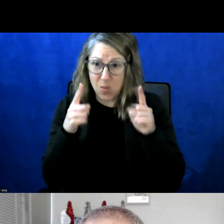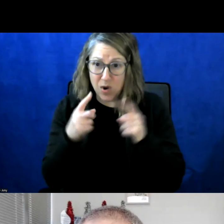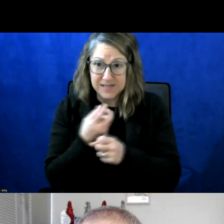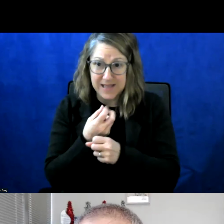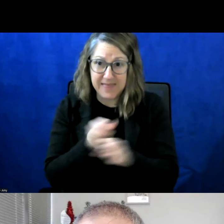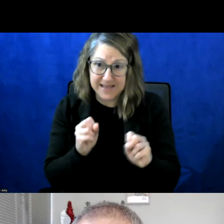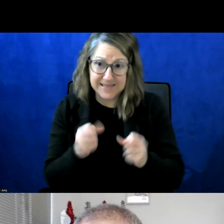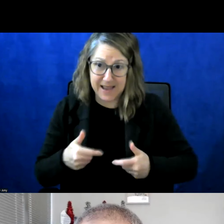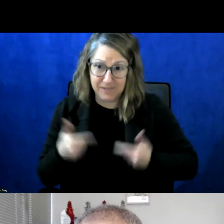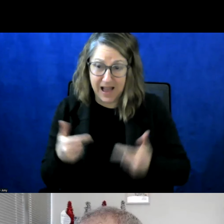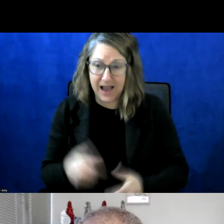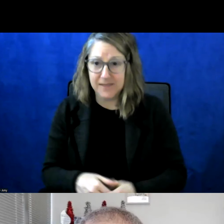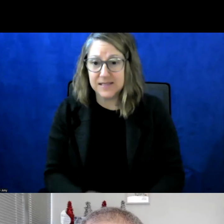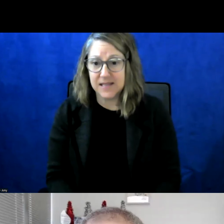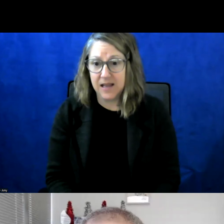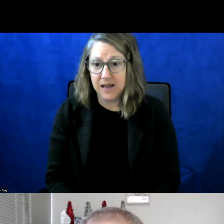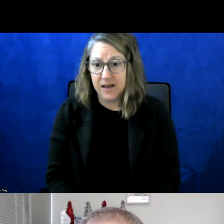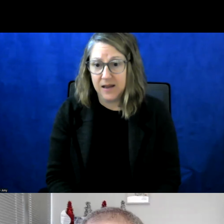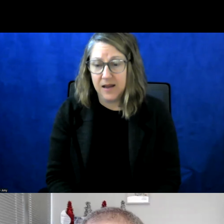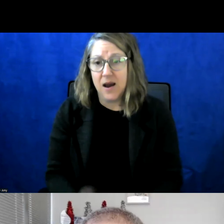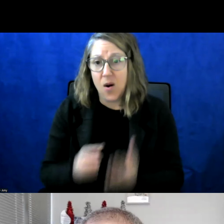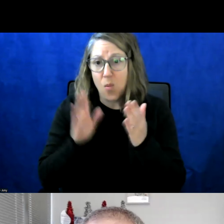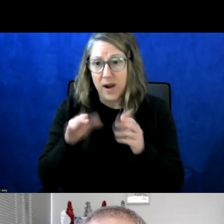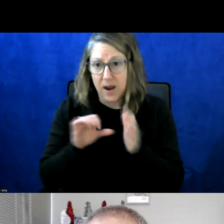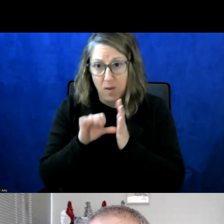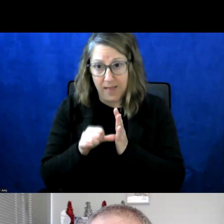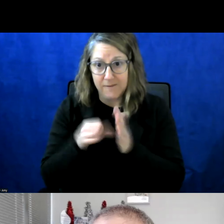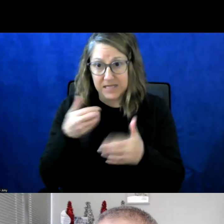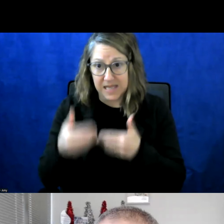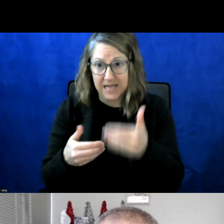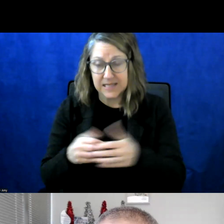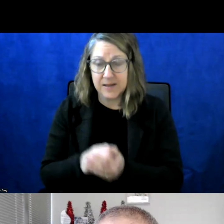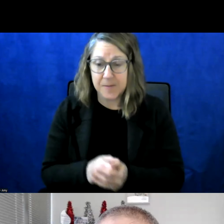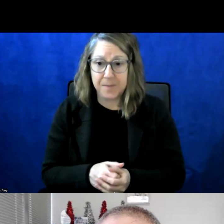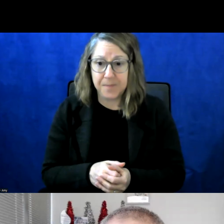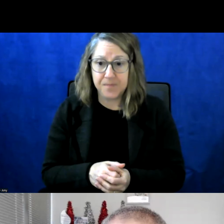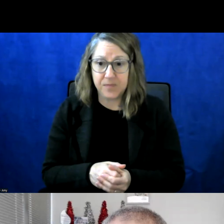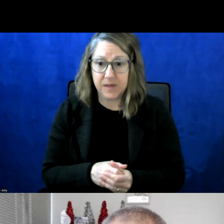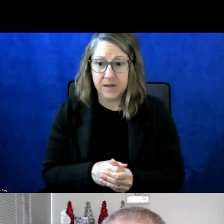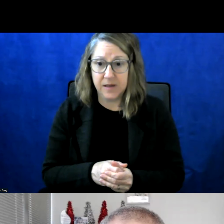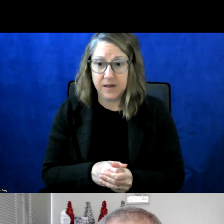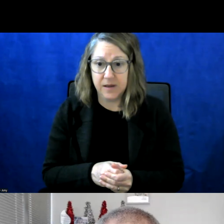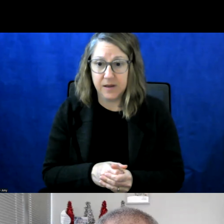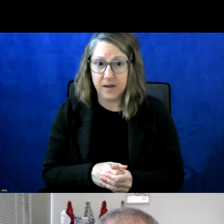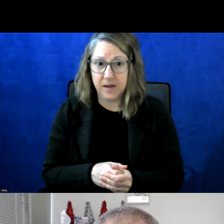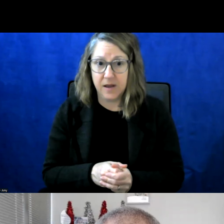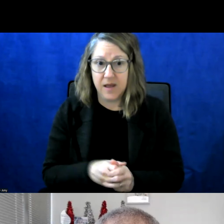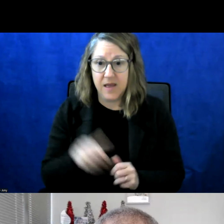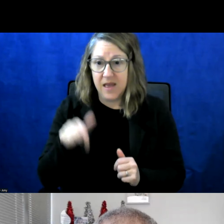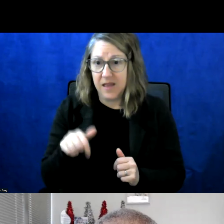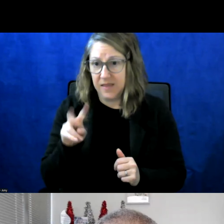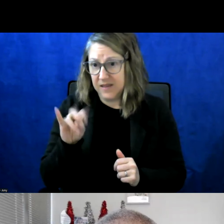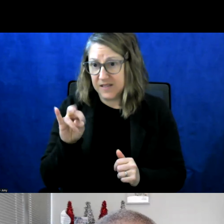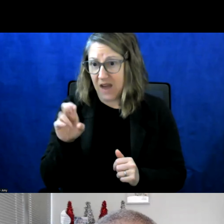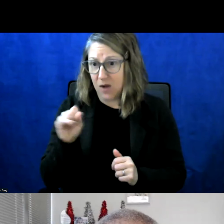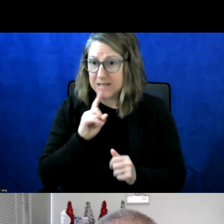And what I'm going to emphasize as we go through the slides is that, however, unfortunately, this virus is tricky.